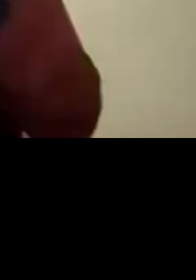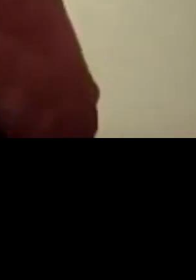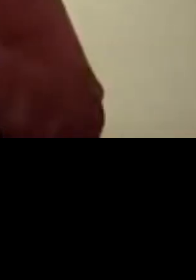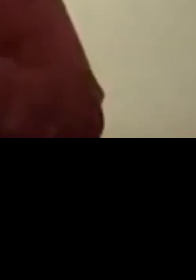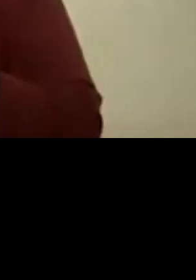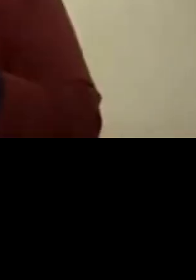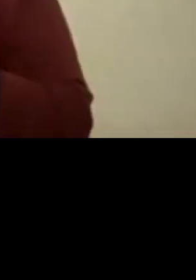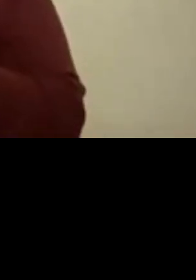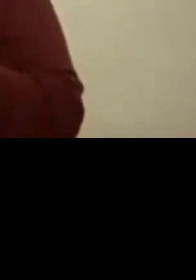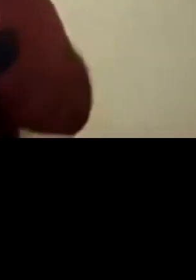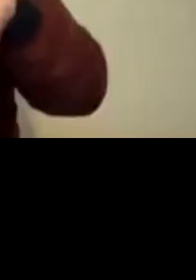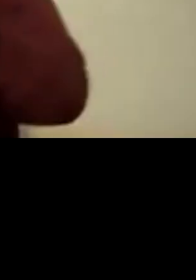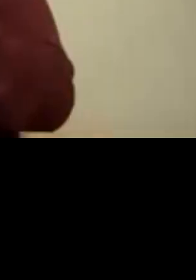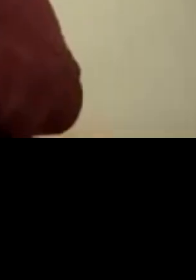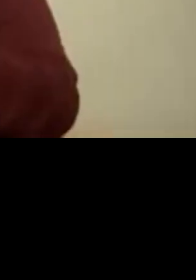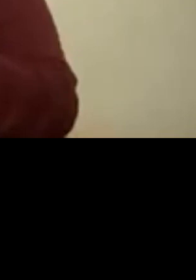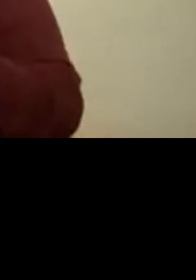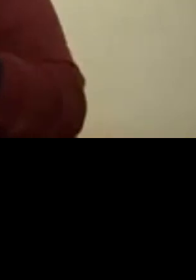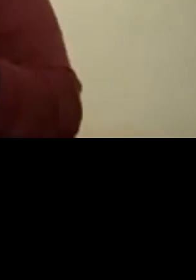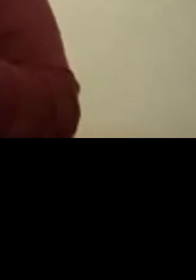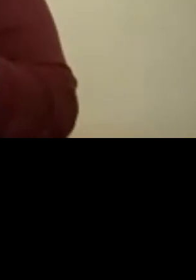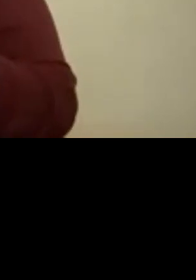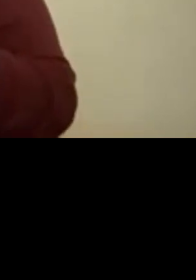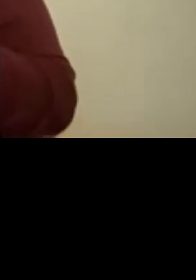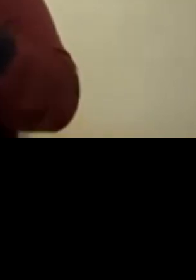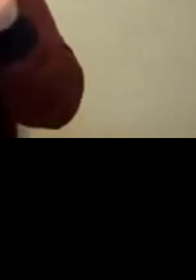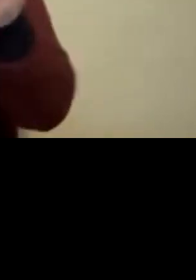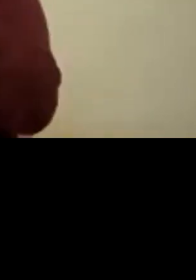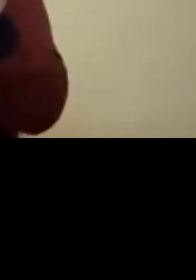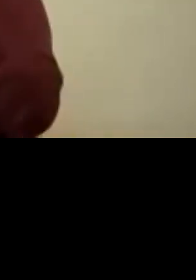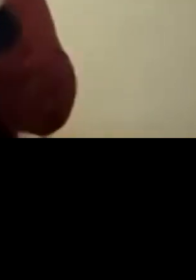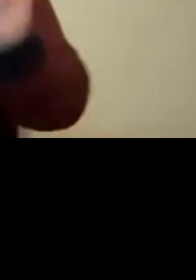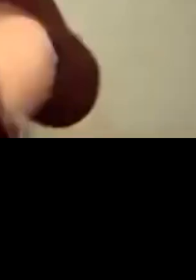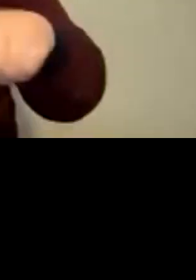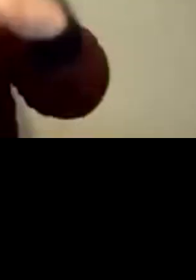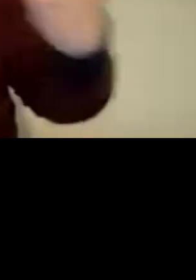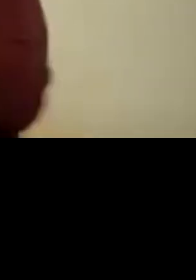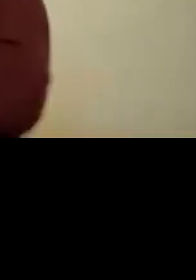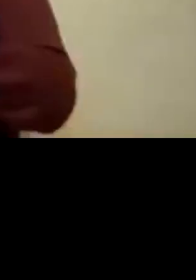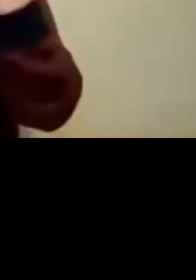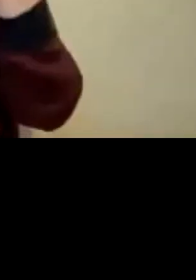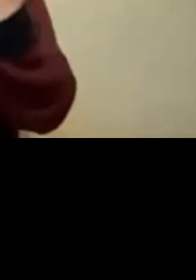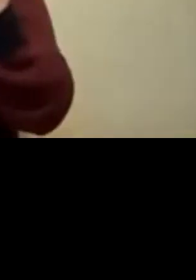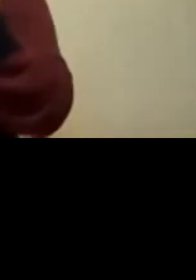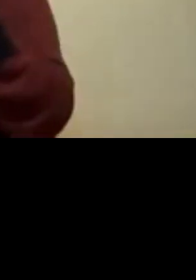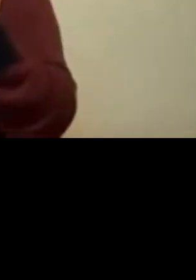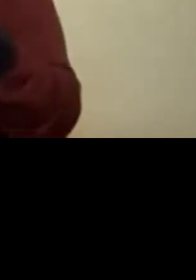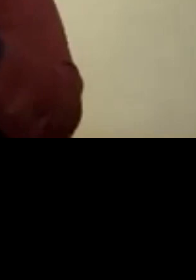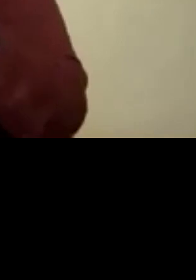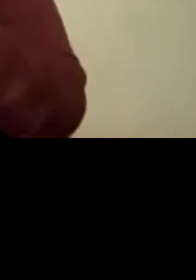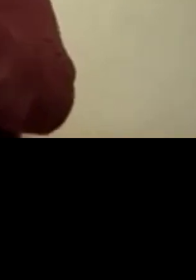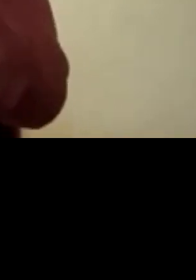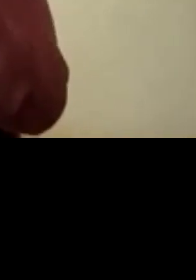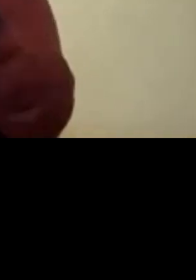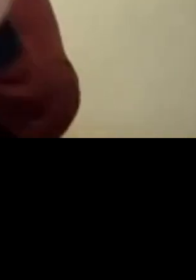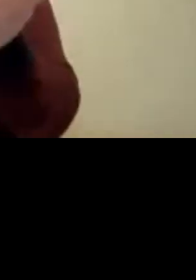is really interesting work. So, and it's more and more needed all the time, given how things are going. So look forward